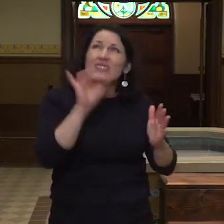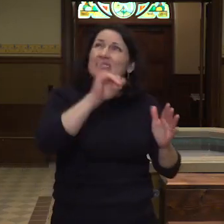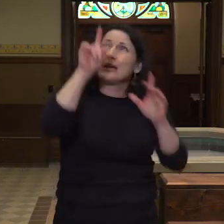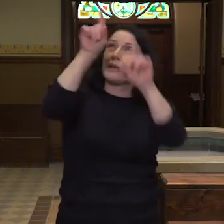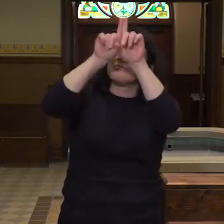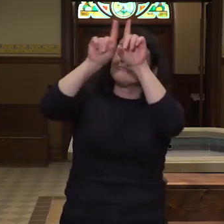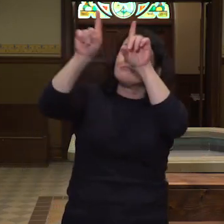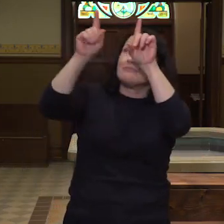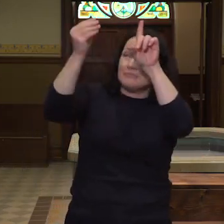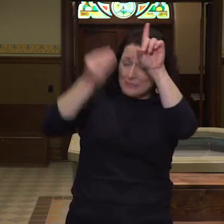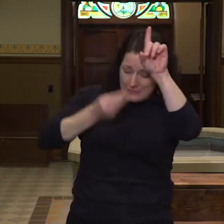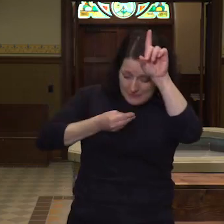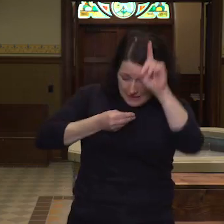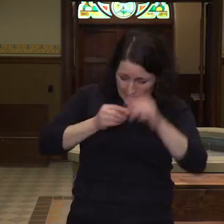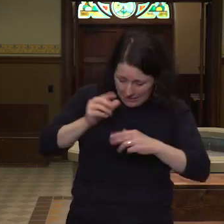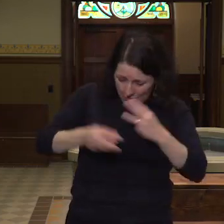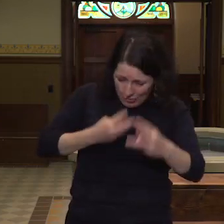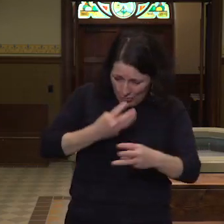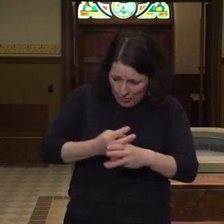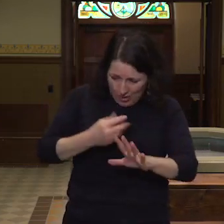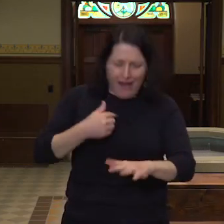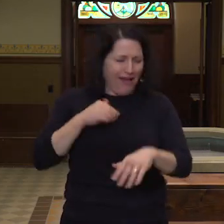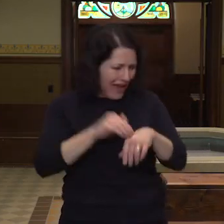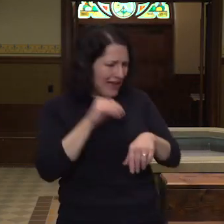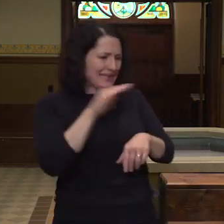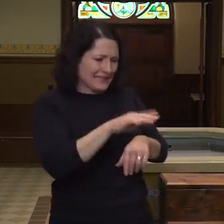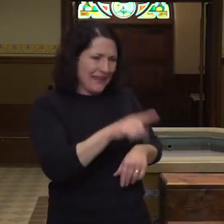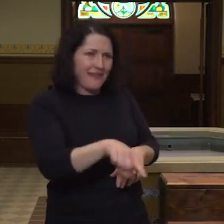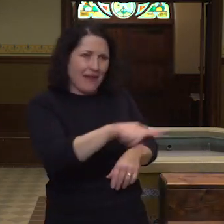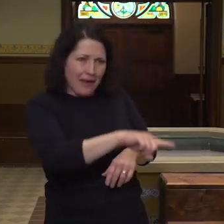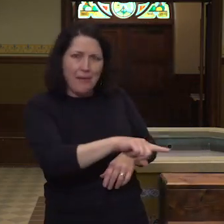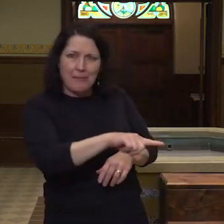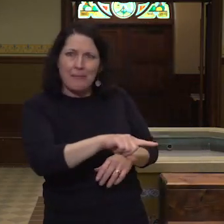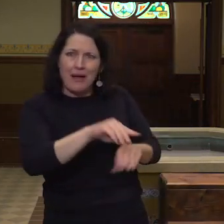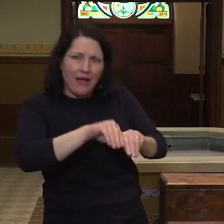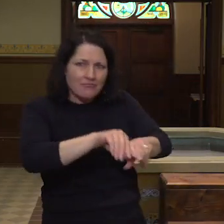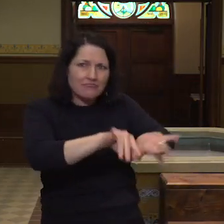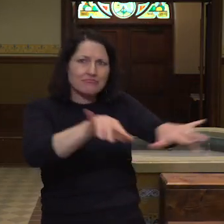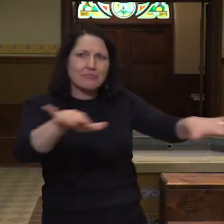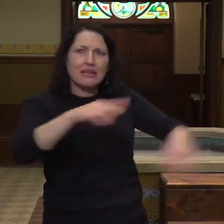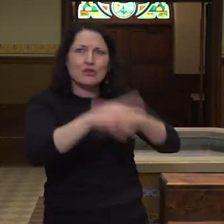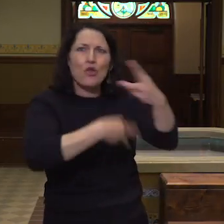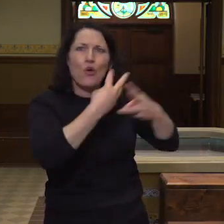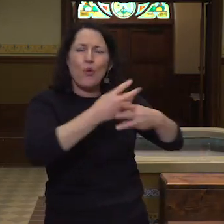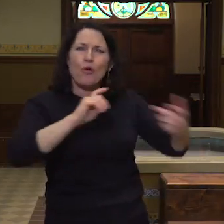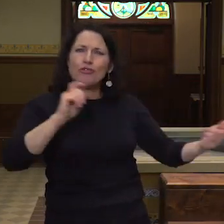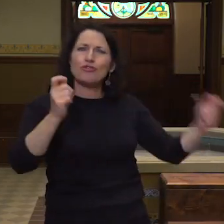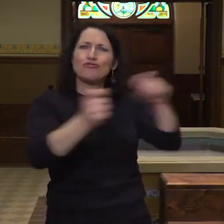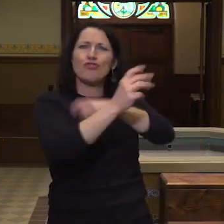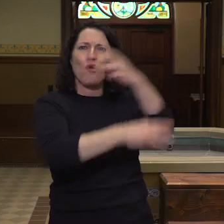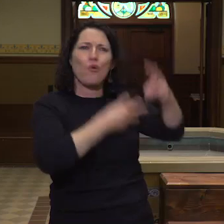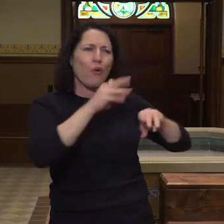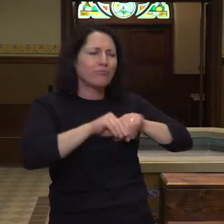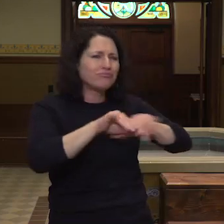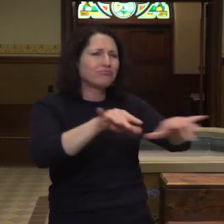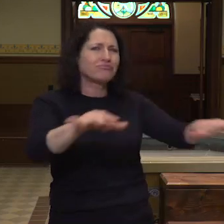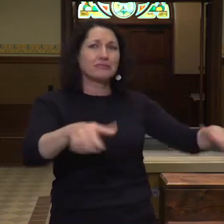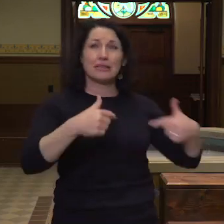the world, so I sent them into the world. And I consecrate myself for